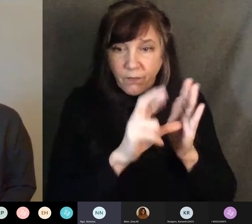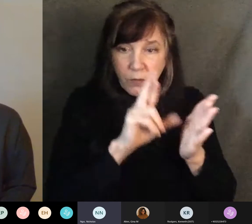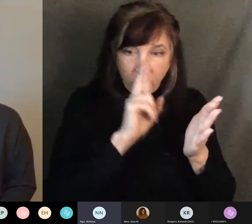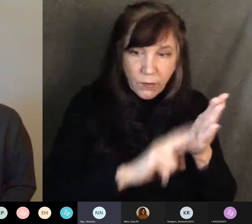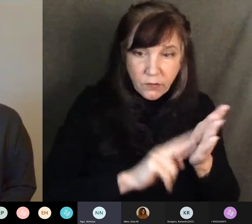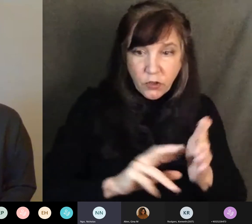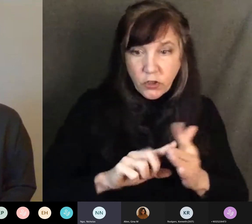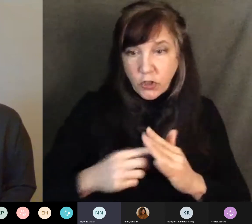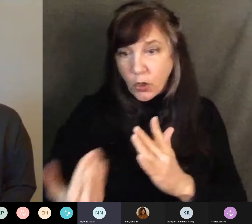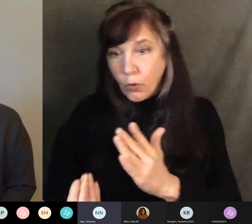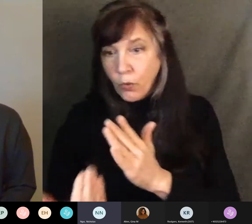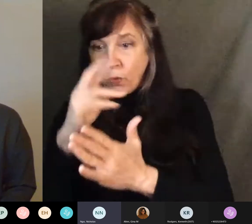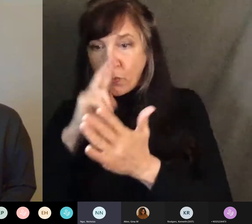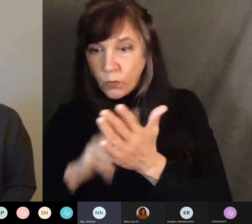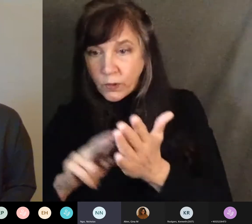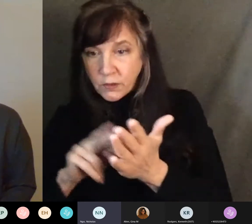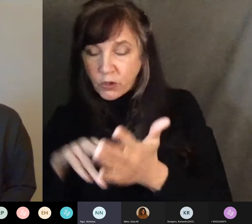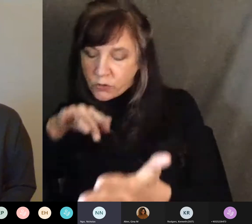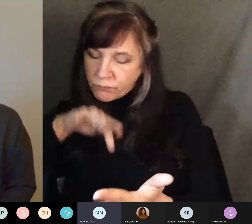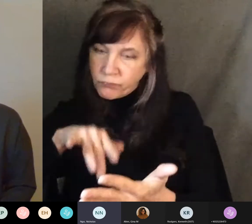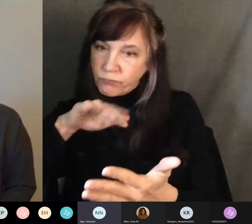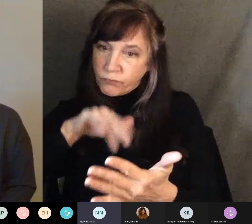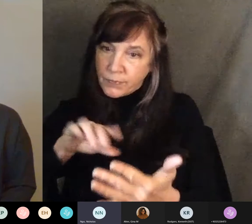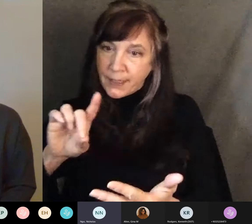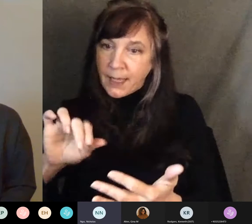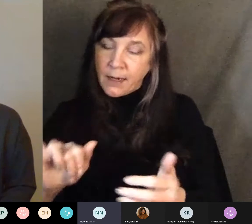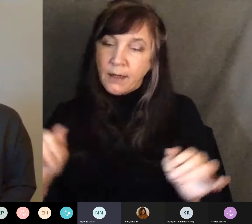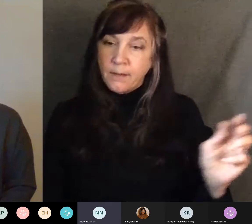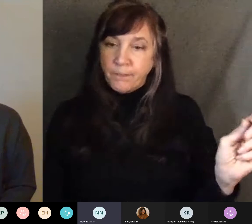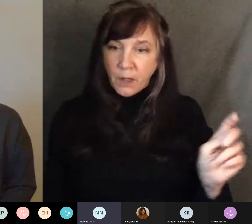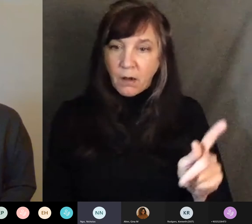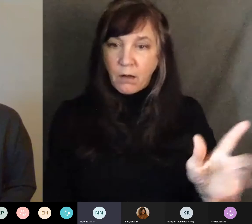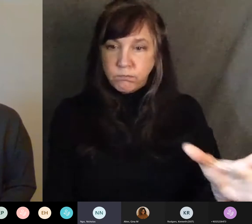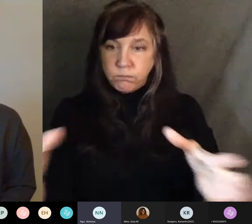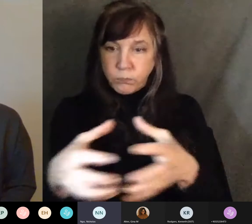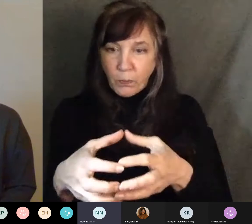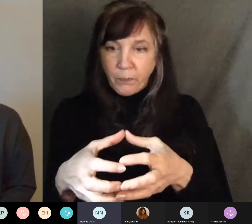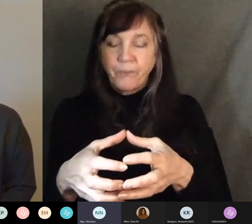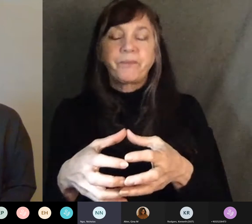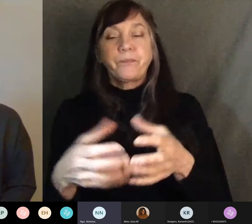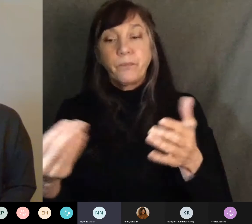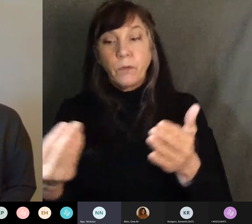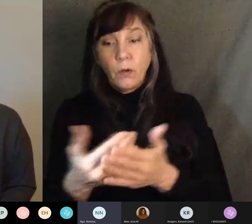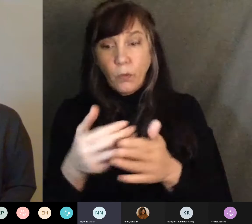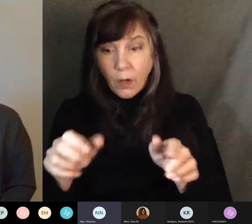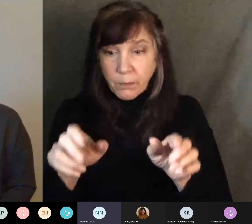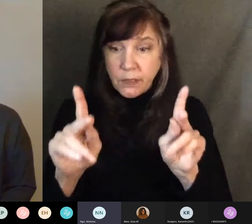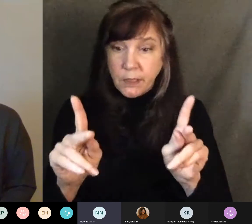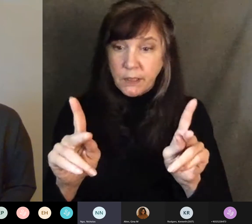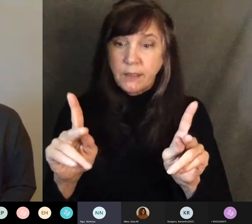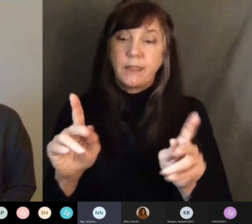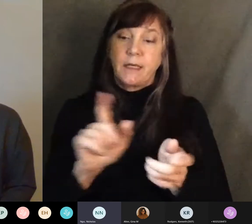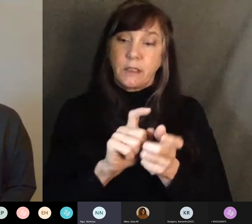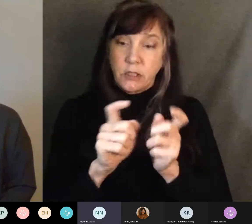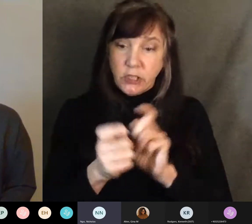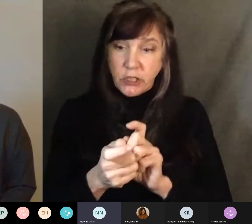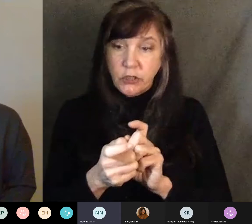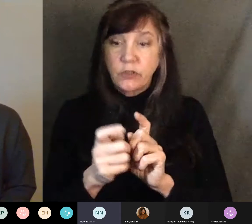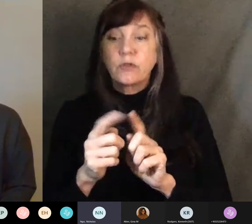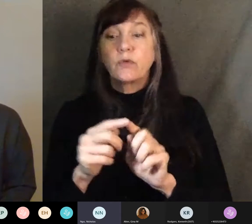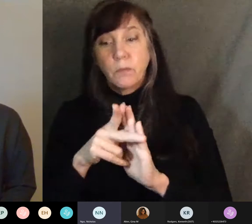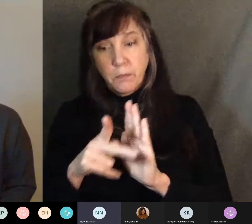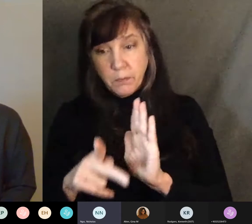and data, and exploring new opportunities and changes and policies to our